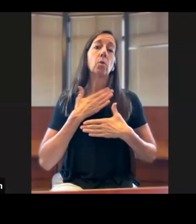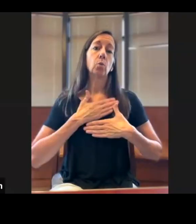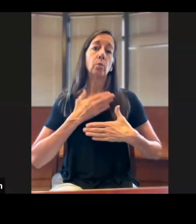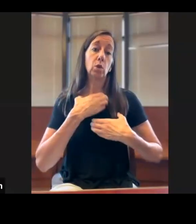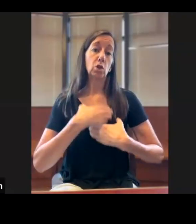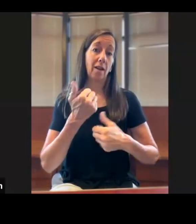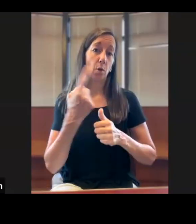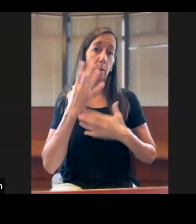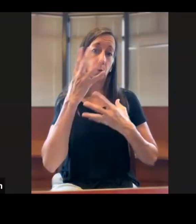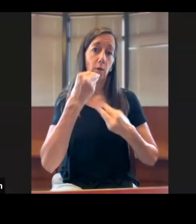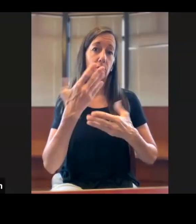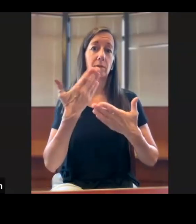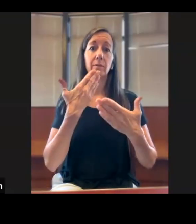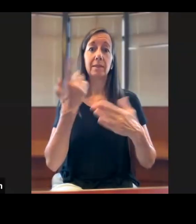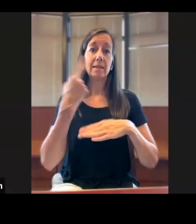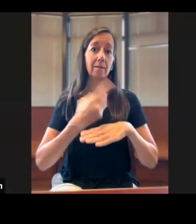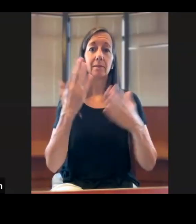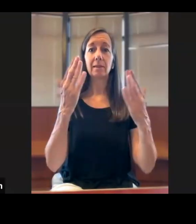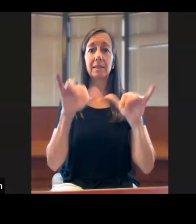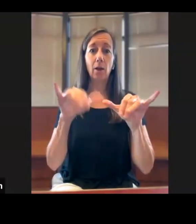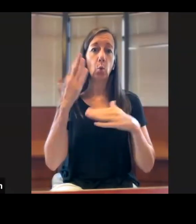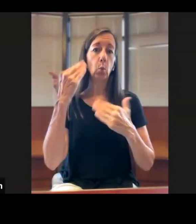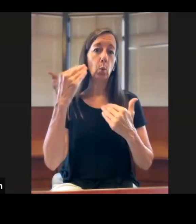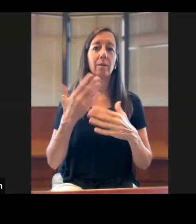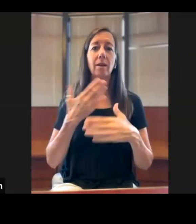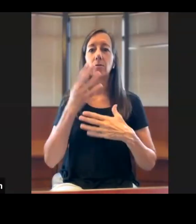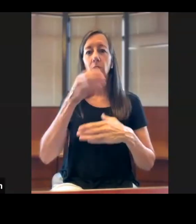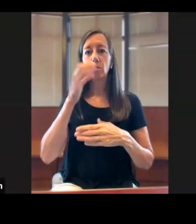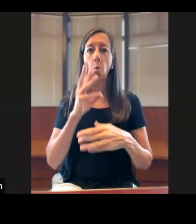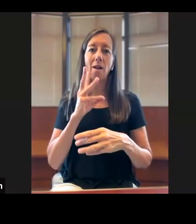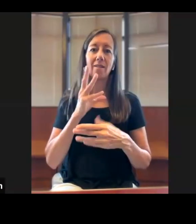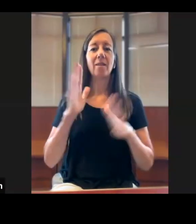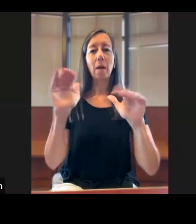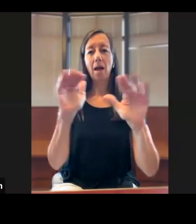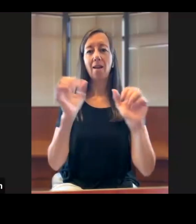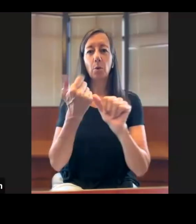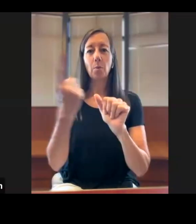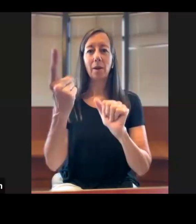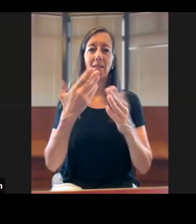and we'll see you soon. Bye, everybody. Thank you.